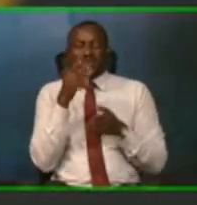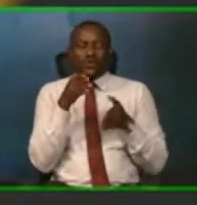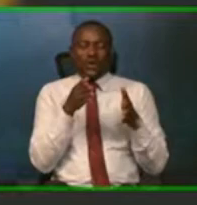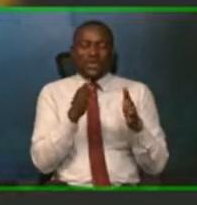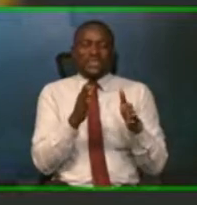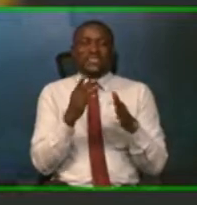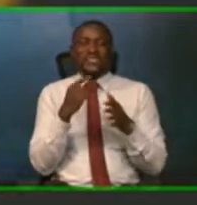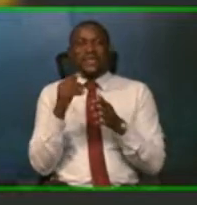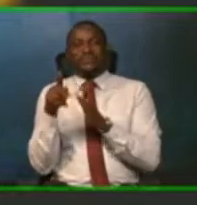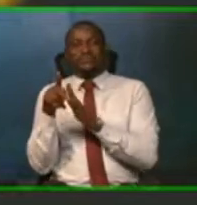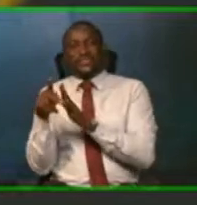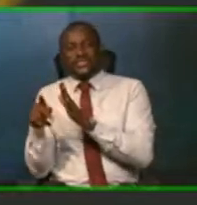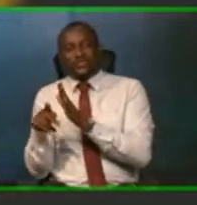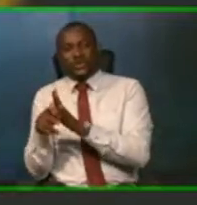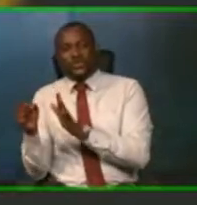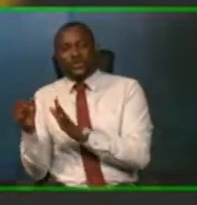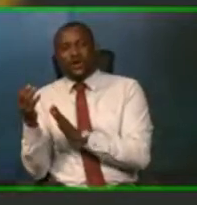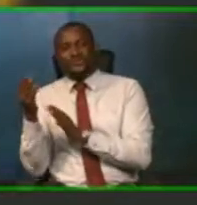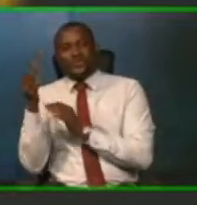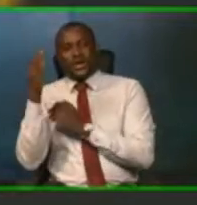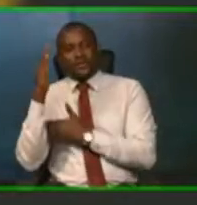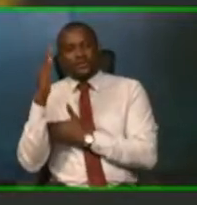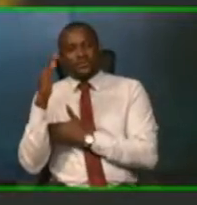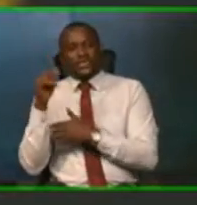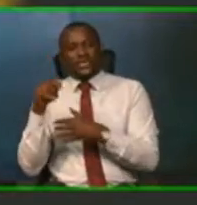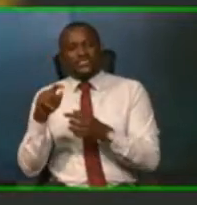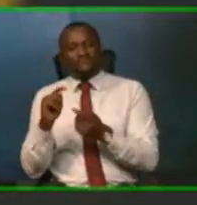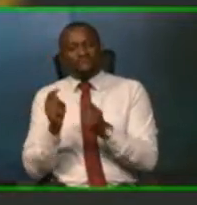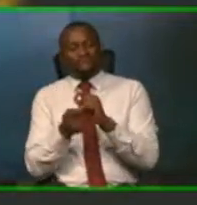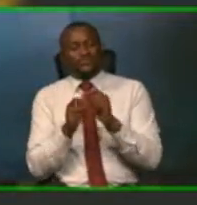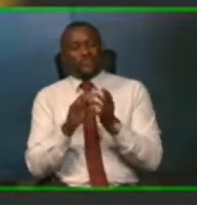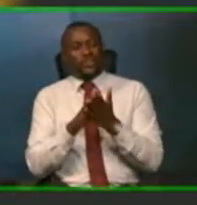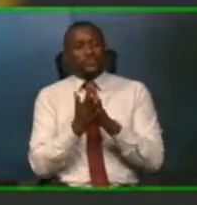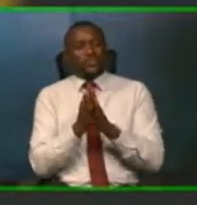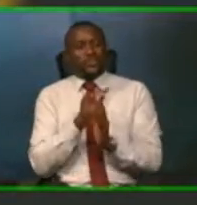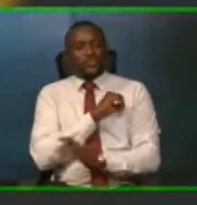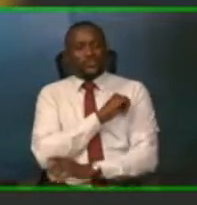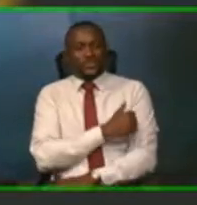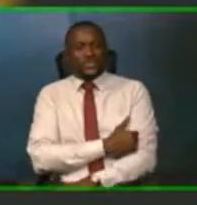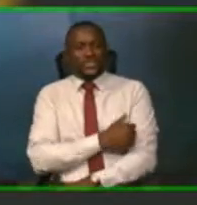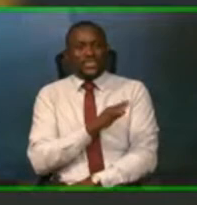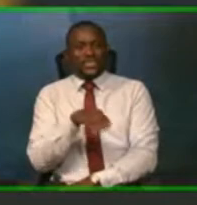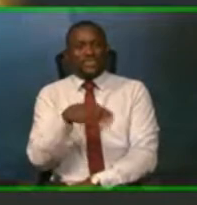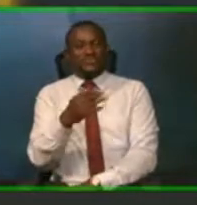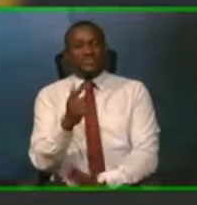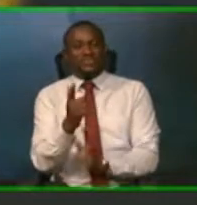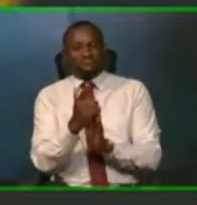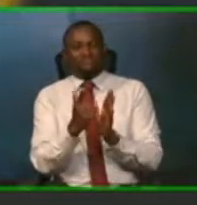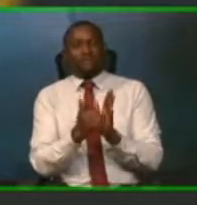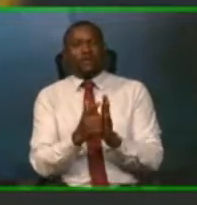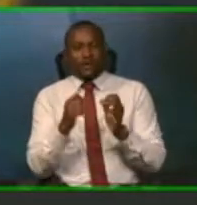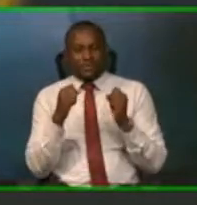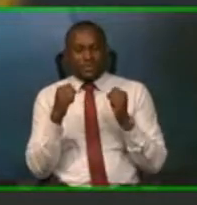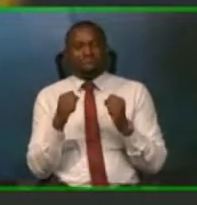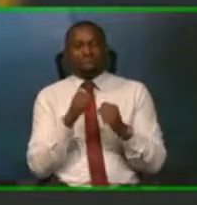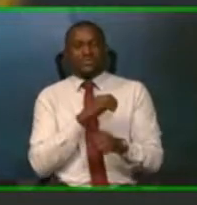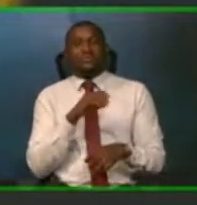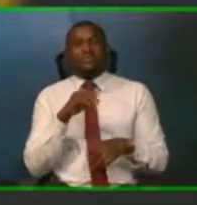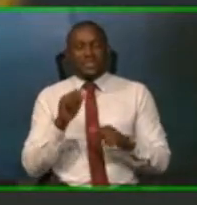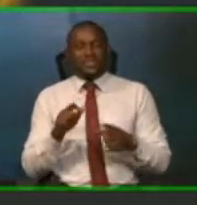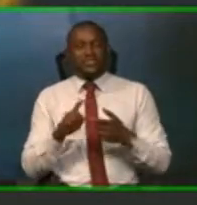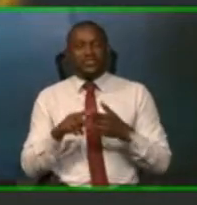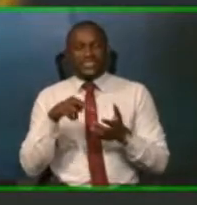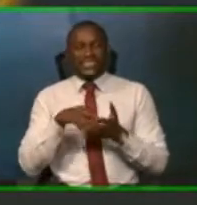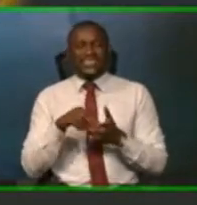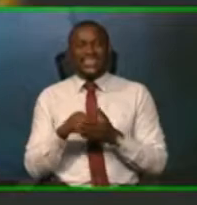the principles of God. It translates to authority. It legitimizes your ability to now stand in the office of the